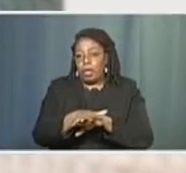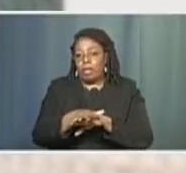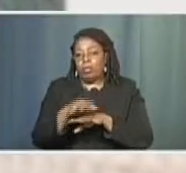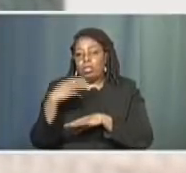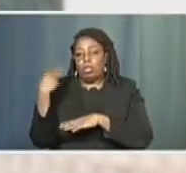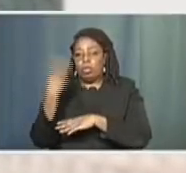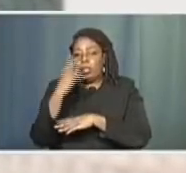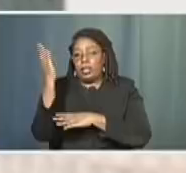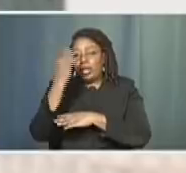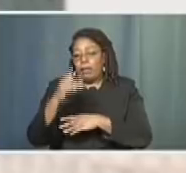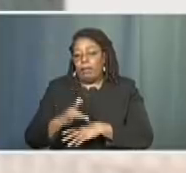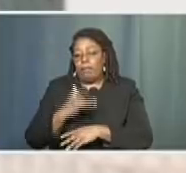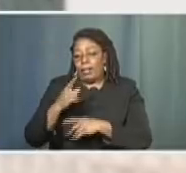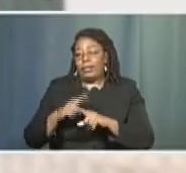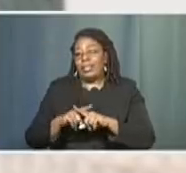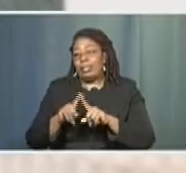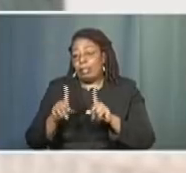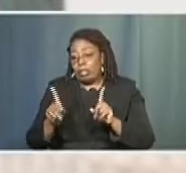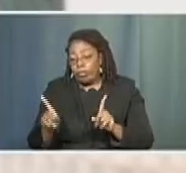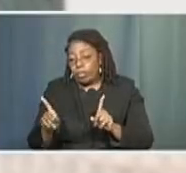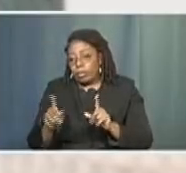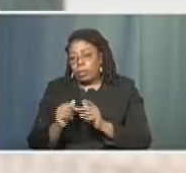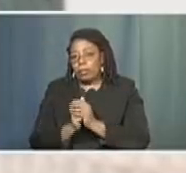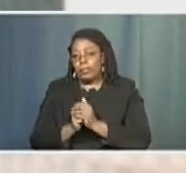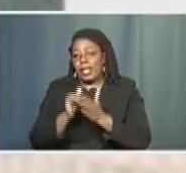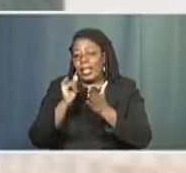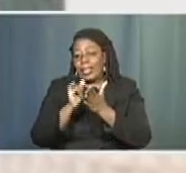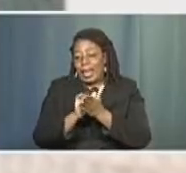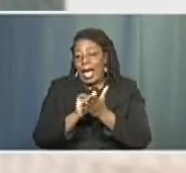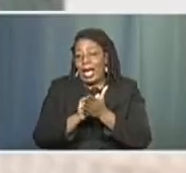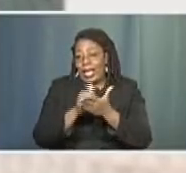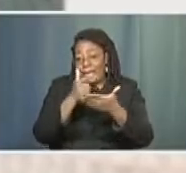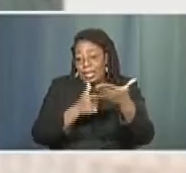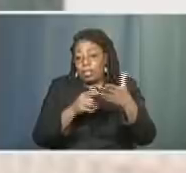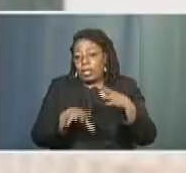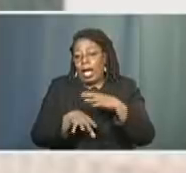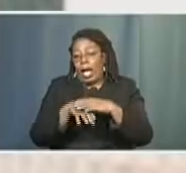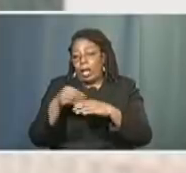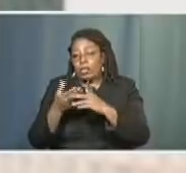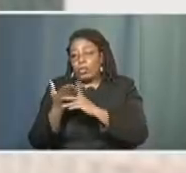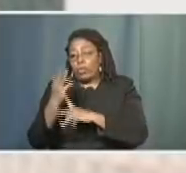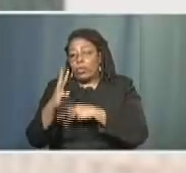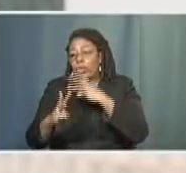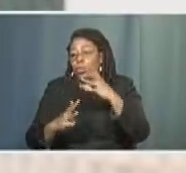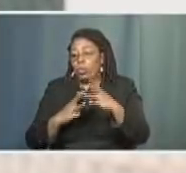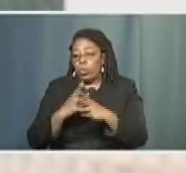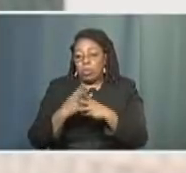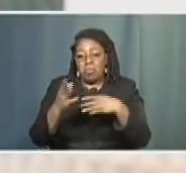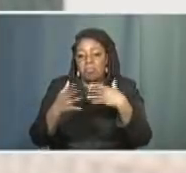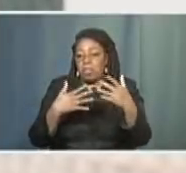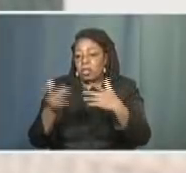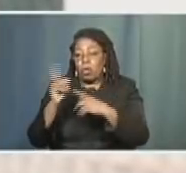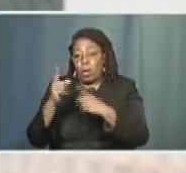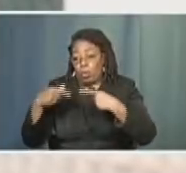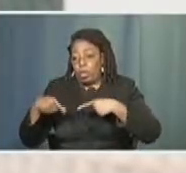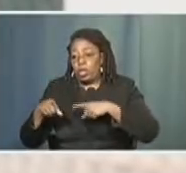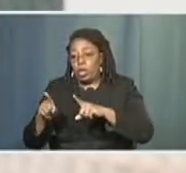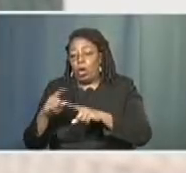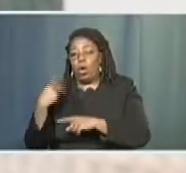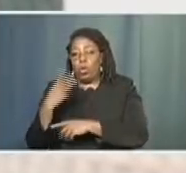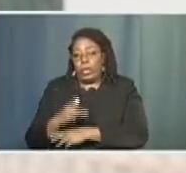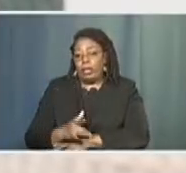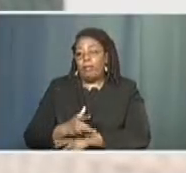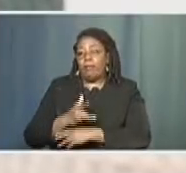never felt any difference. And that lesson took us throughout the world. Wherever we went, we felt that we